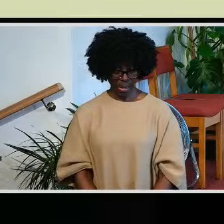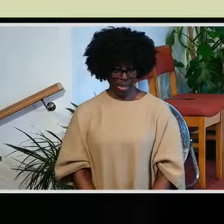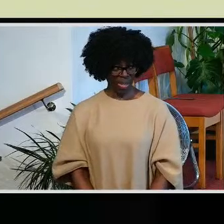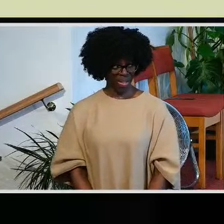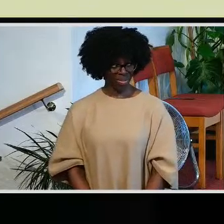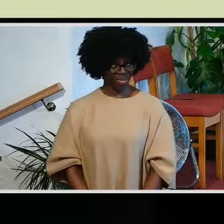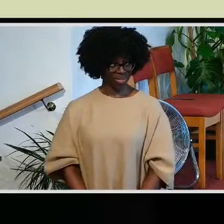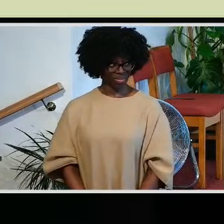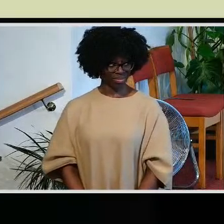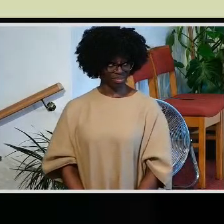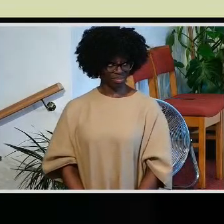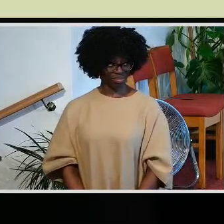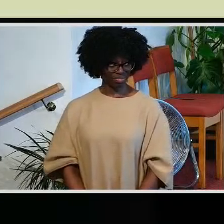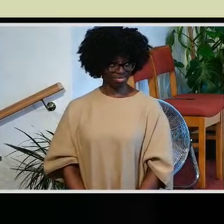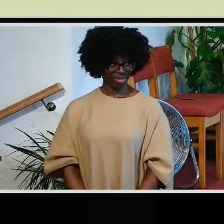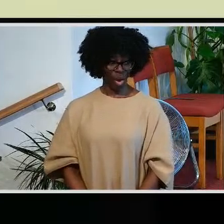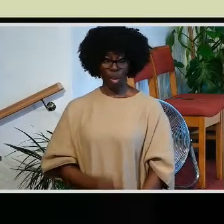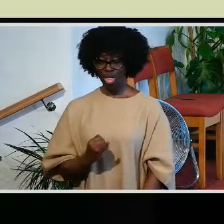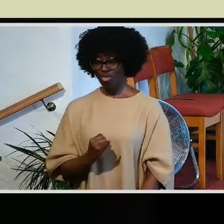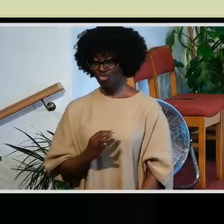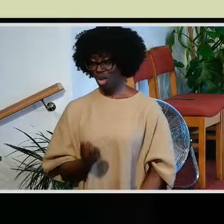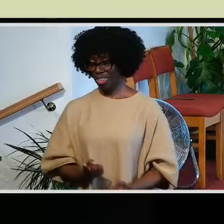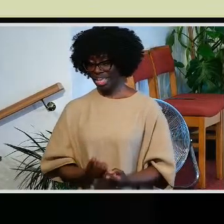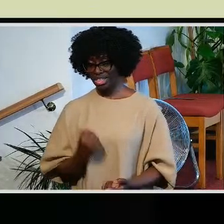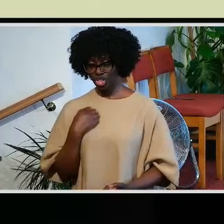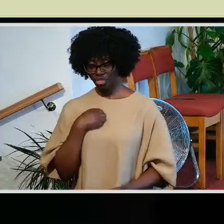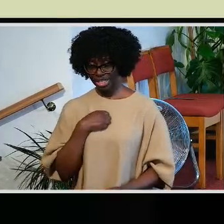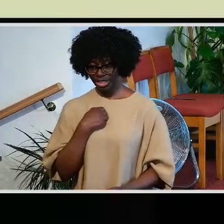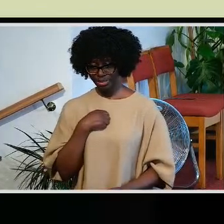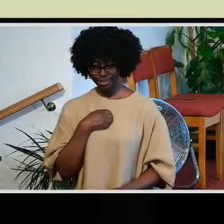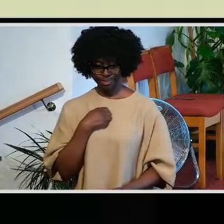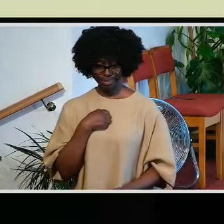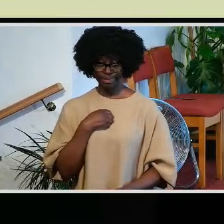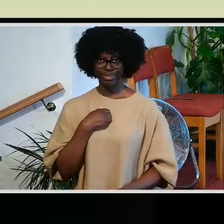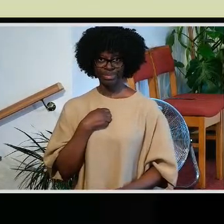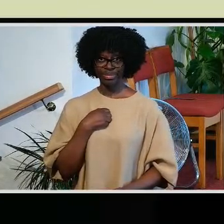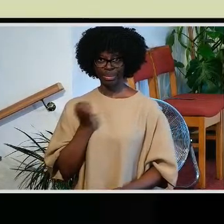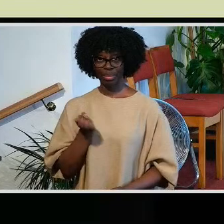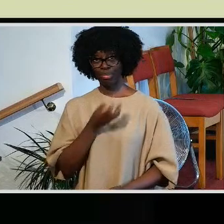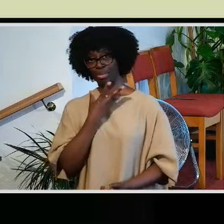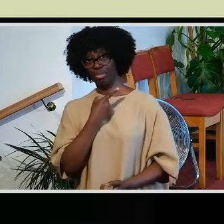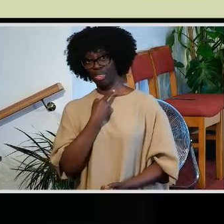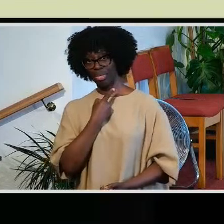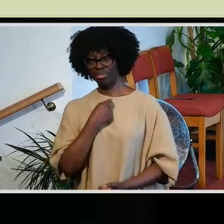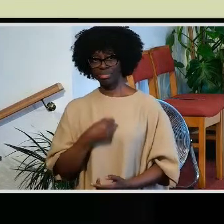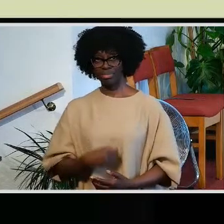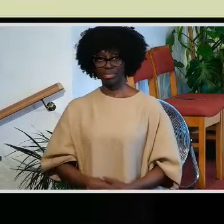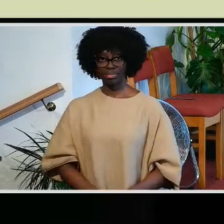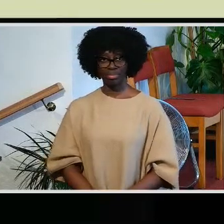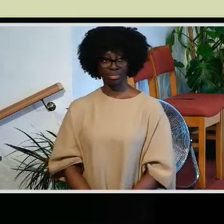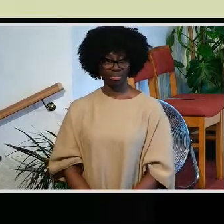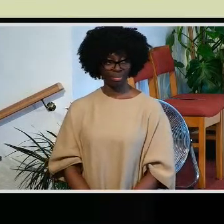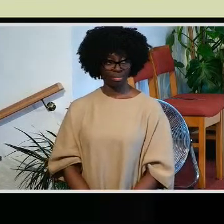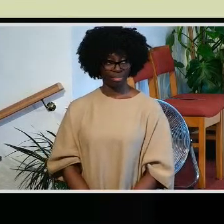Oh, sorry. Apologies. I've got the wrong thing. Okay. Let me just put it up here.